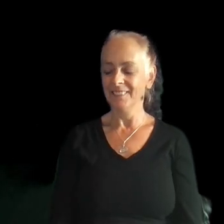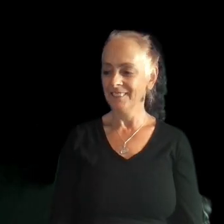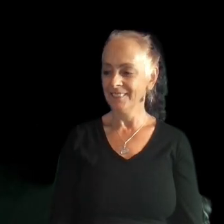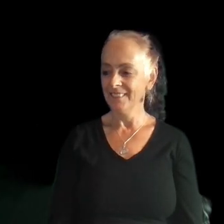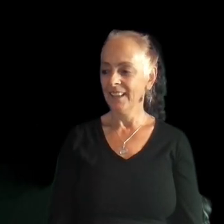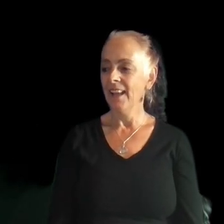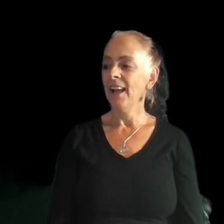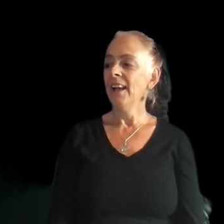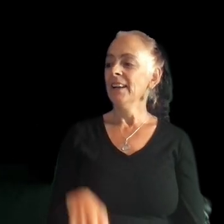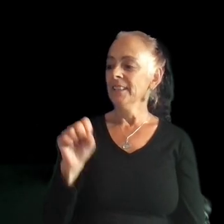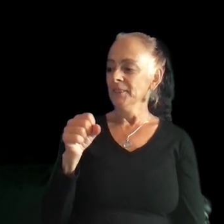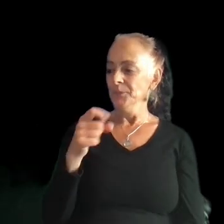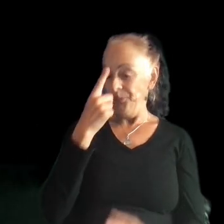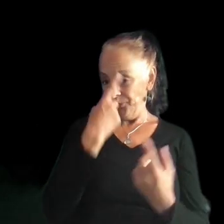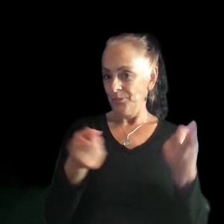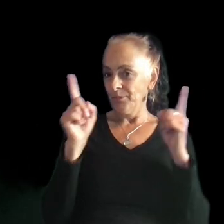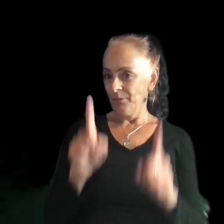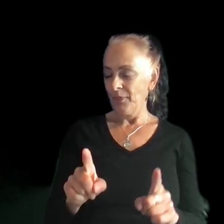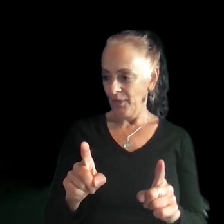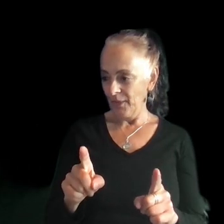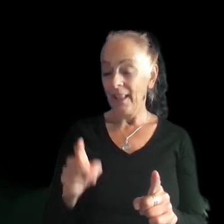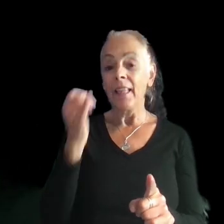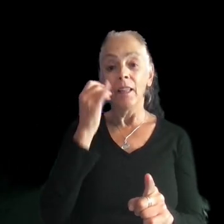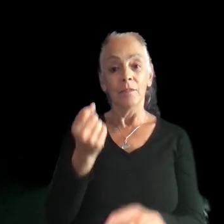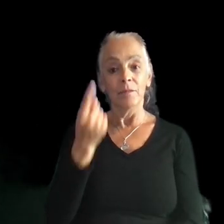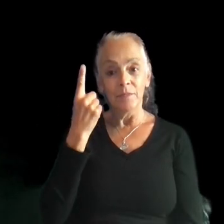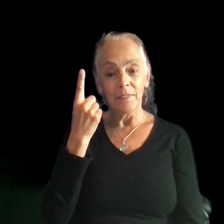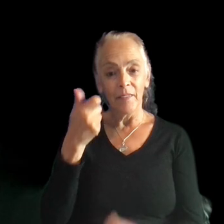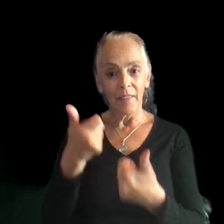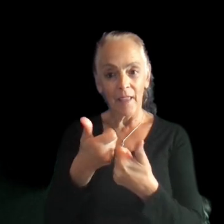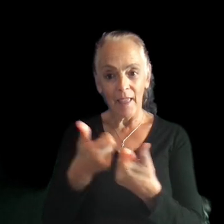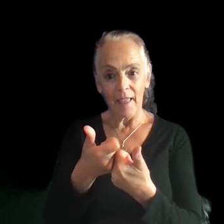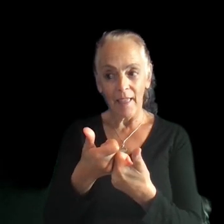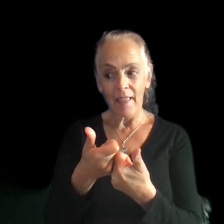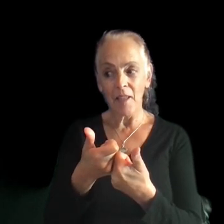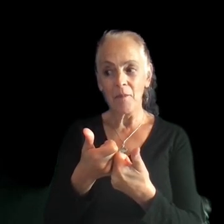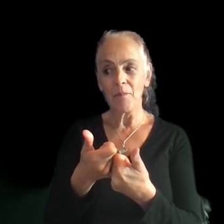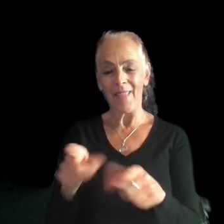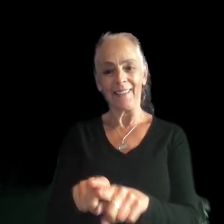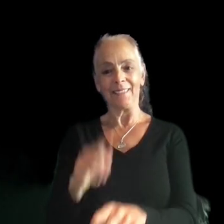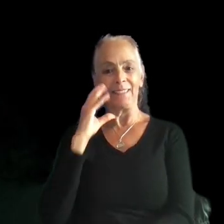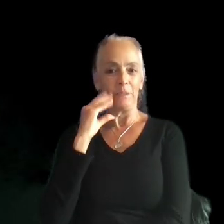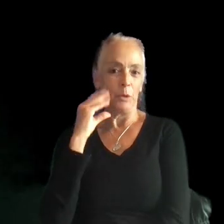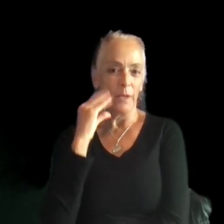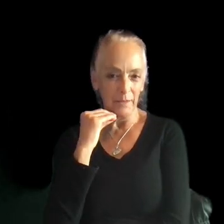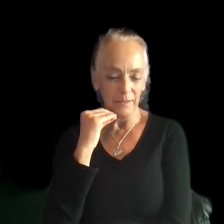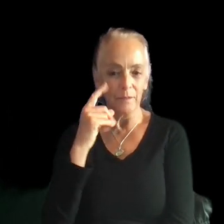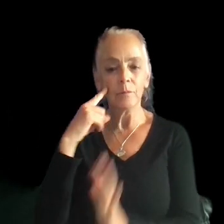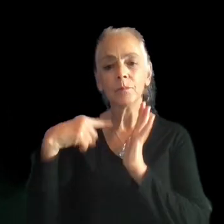yes i i agree with celia if you understand uh the game as experience for